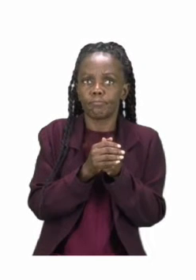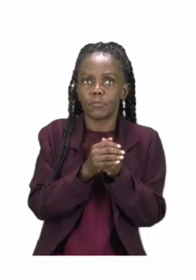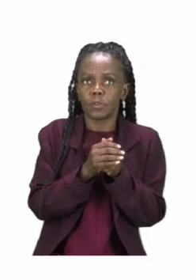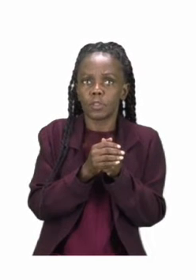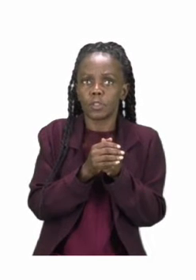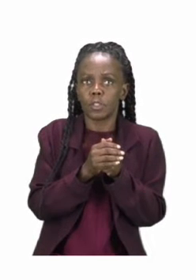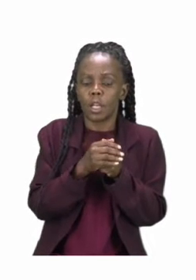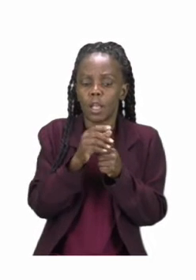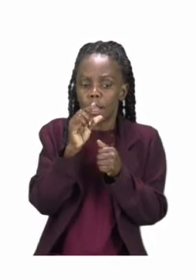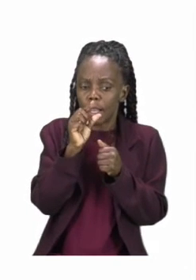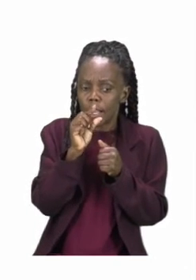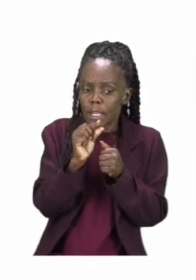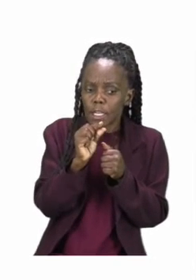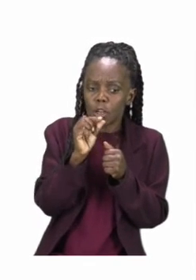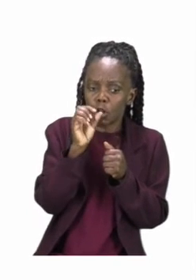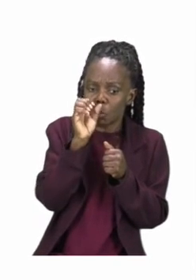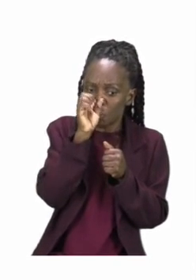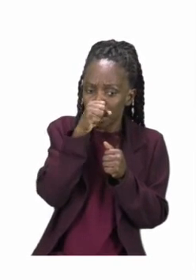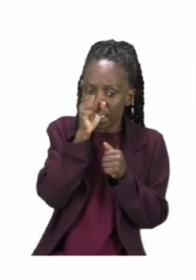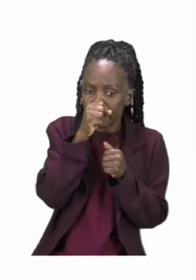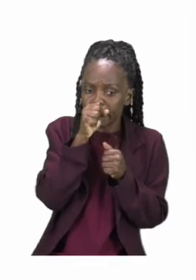Little pigs,